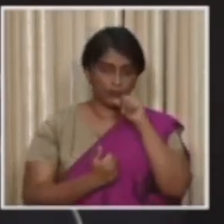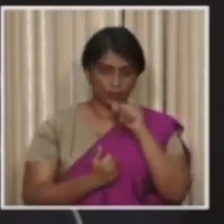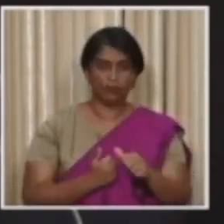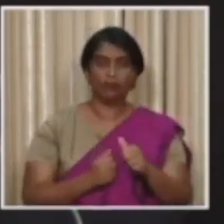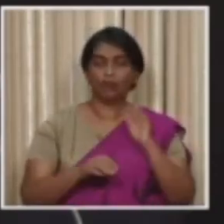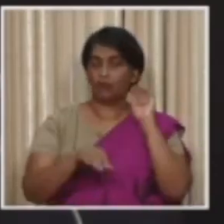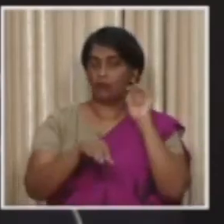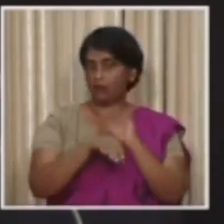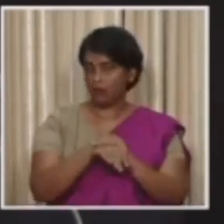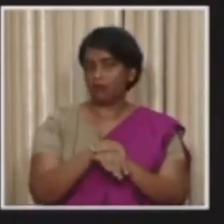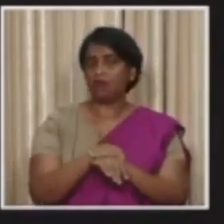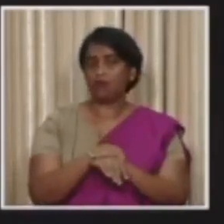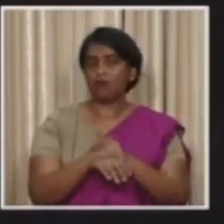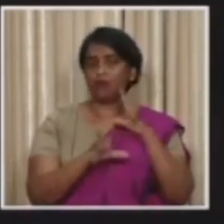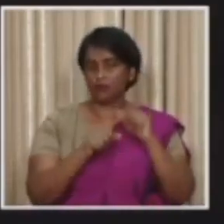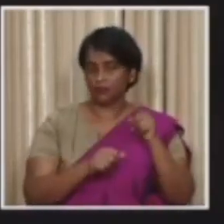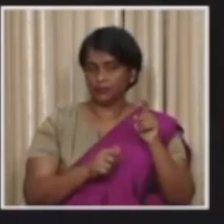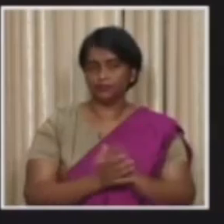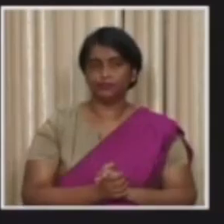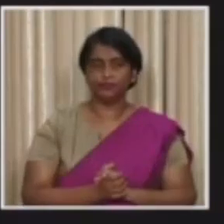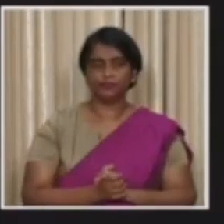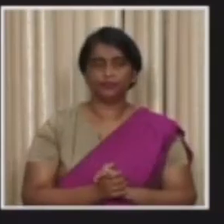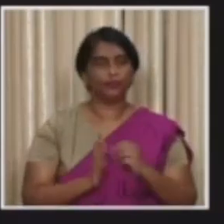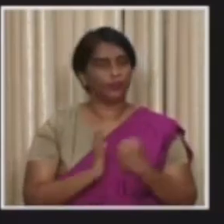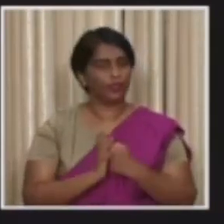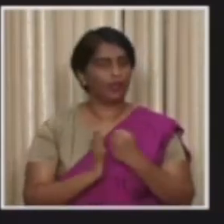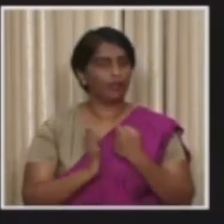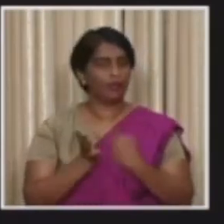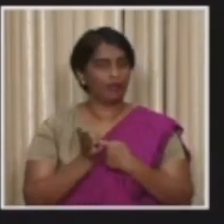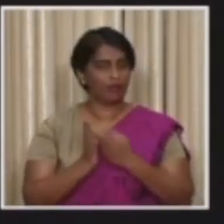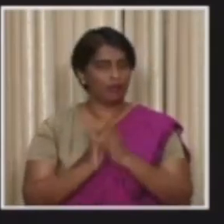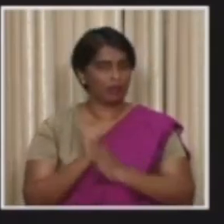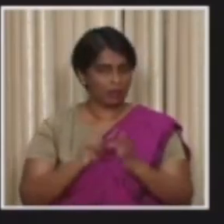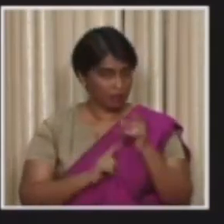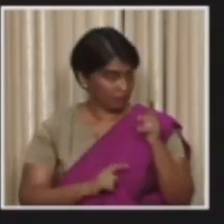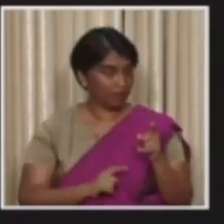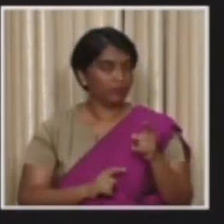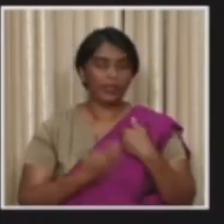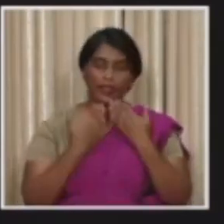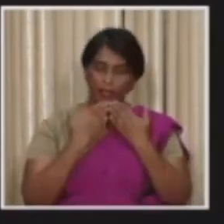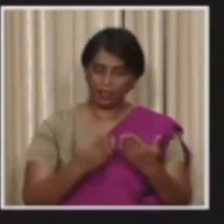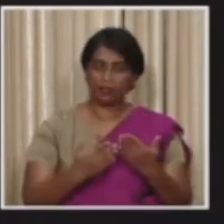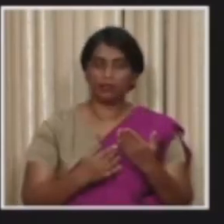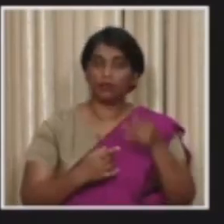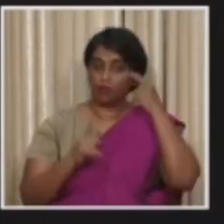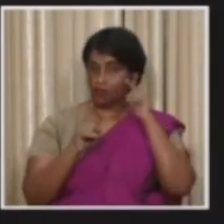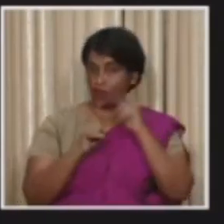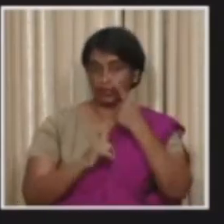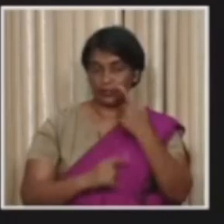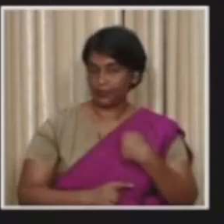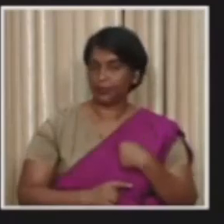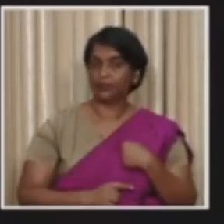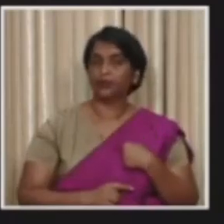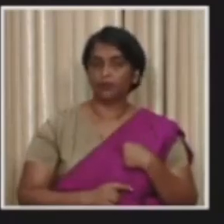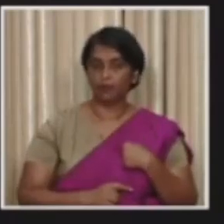Honorable Rauf Hakim, thank you very much for raising this. This is totally unacceptable. I think about a month ago also, we